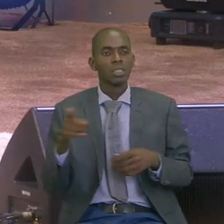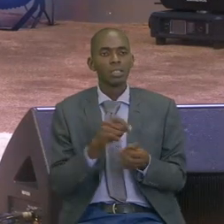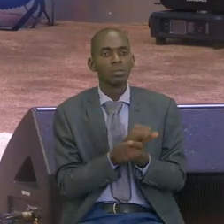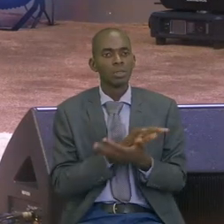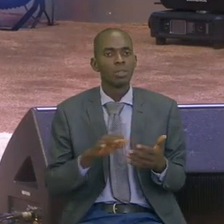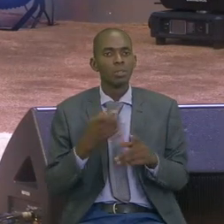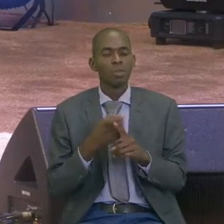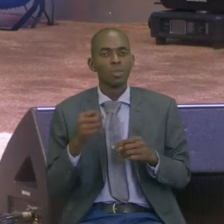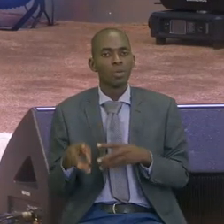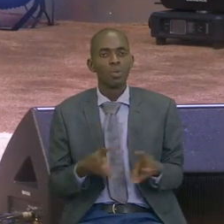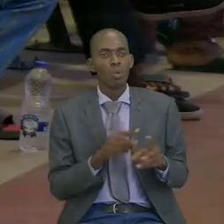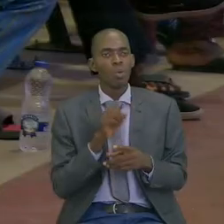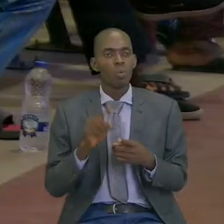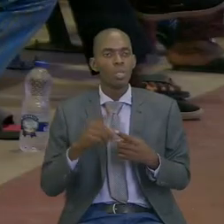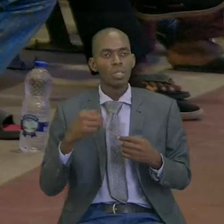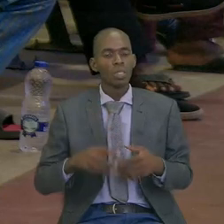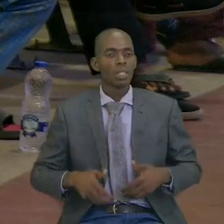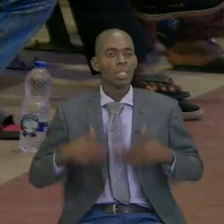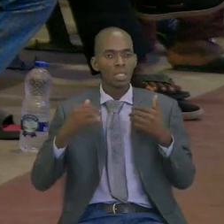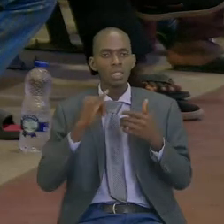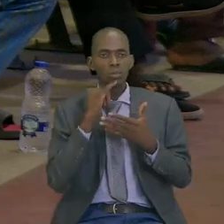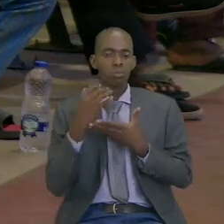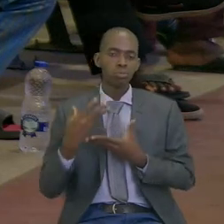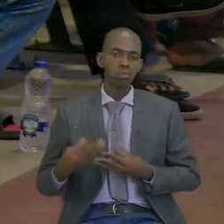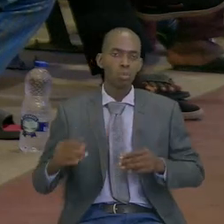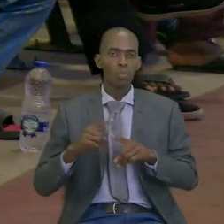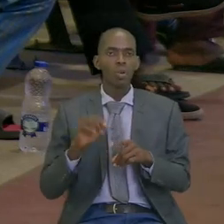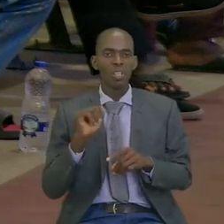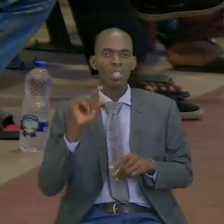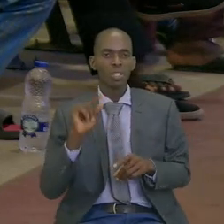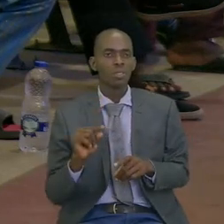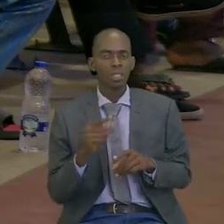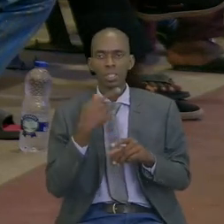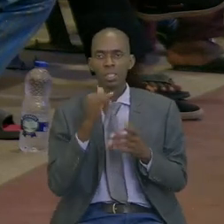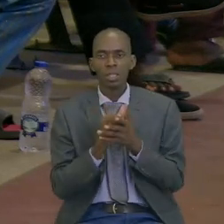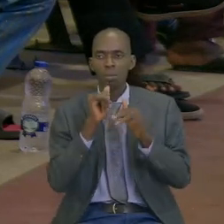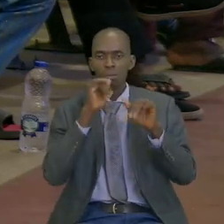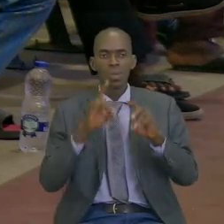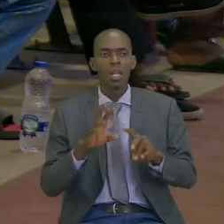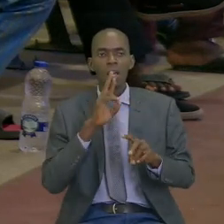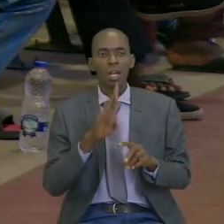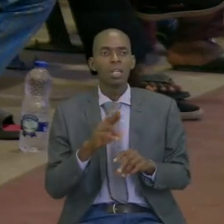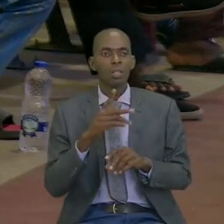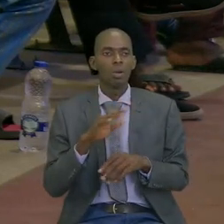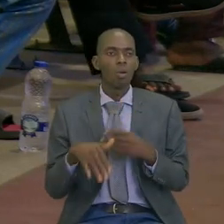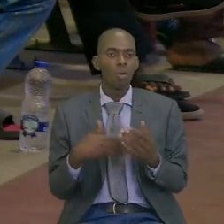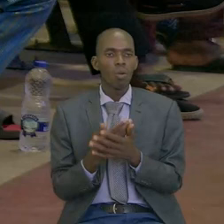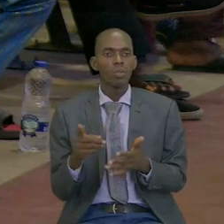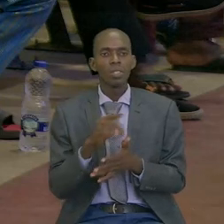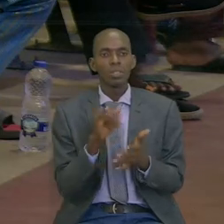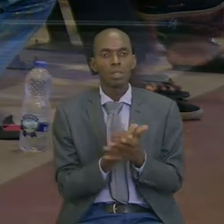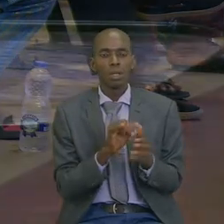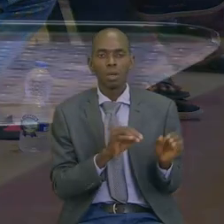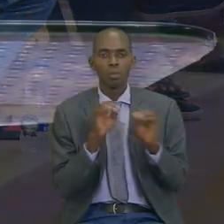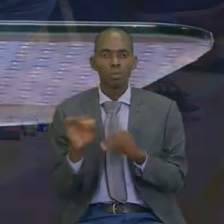his wrath is kindled but a little. And then it says, blessed are all they that put their